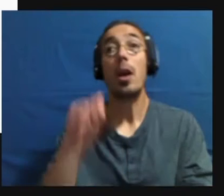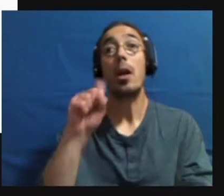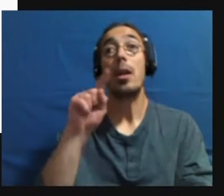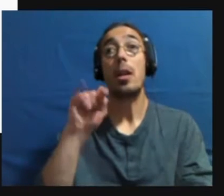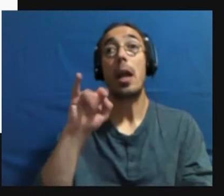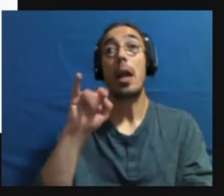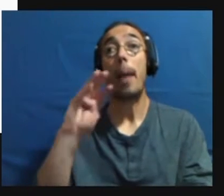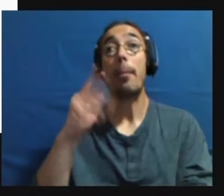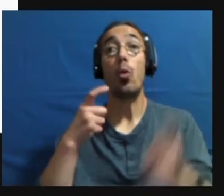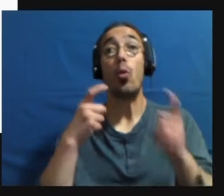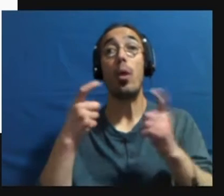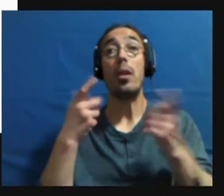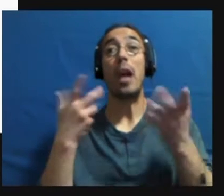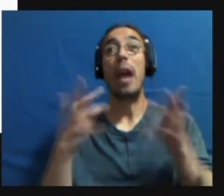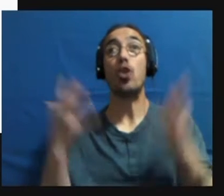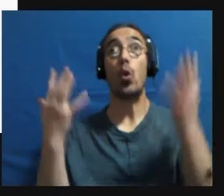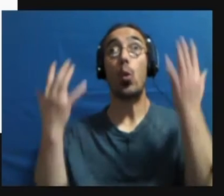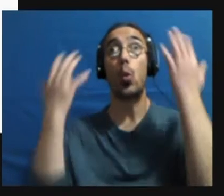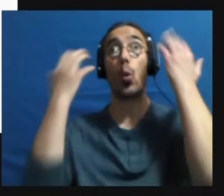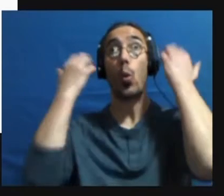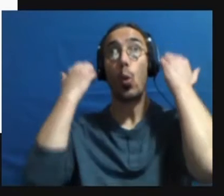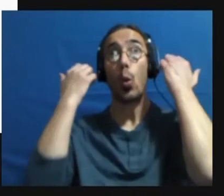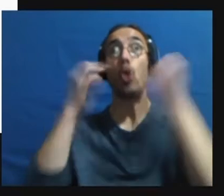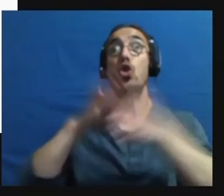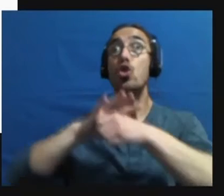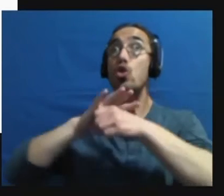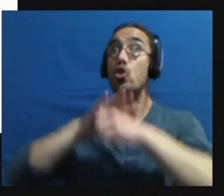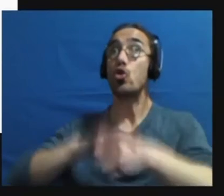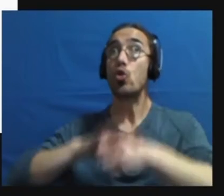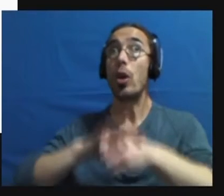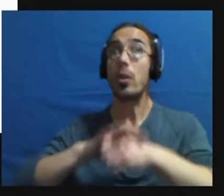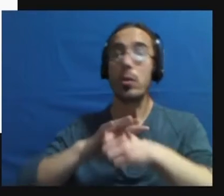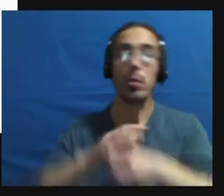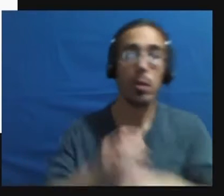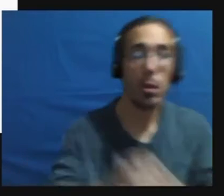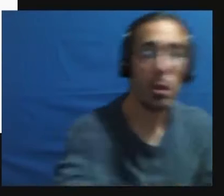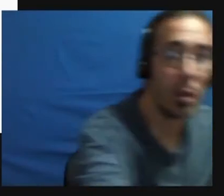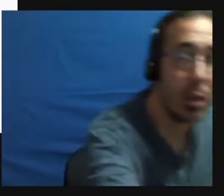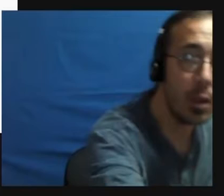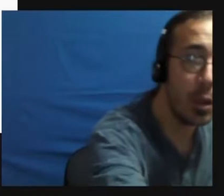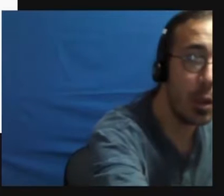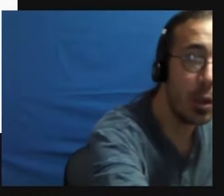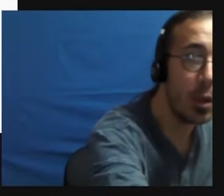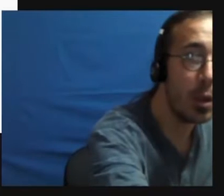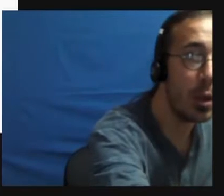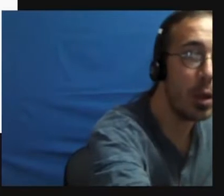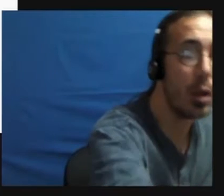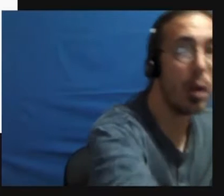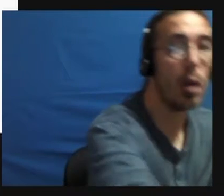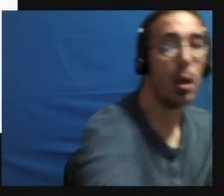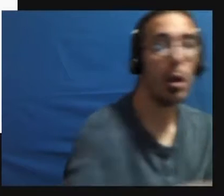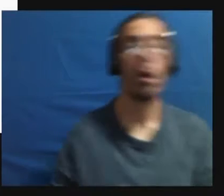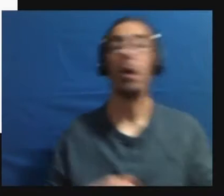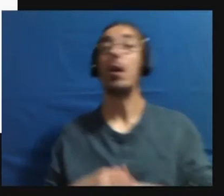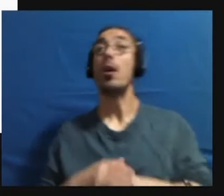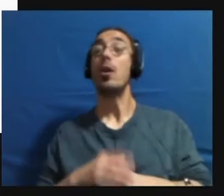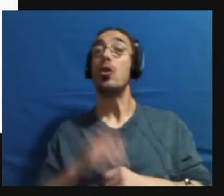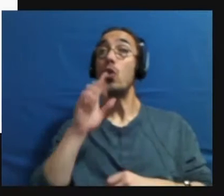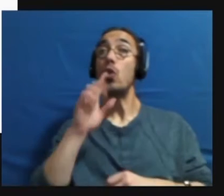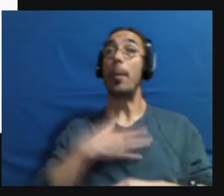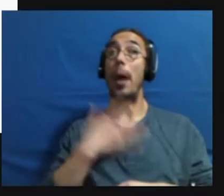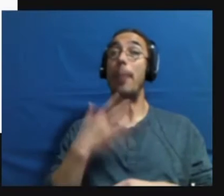re-regulating after overload, stress, or maybe just feelings of joy. It's about tapping into the 7 senses. Stimming can look